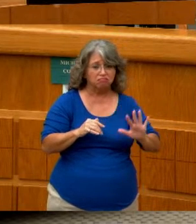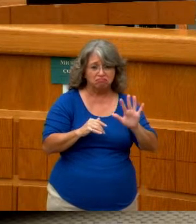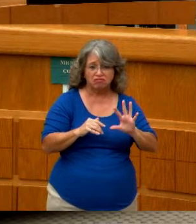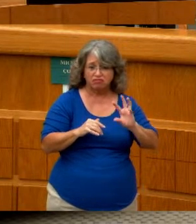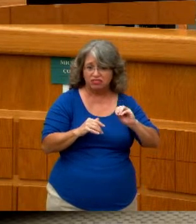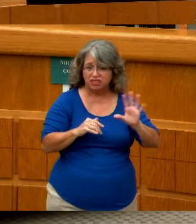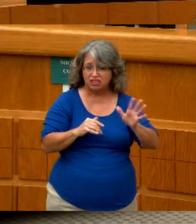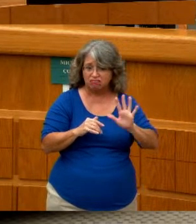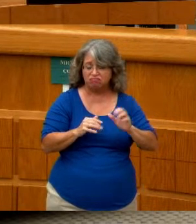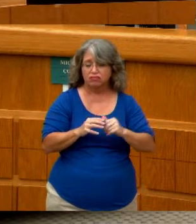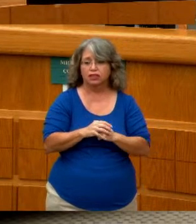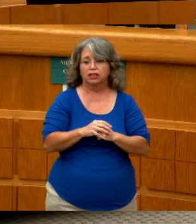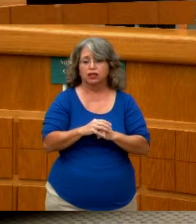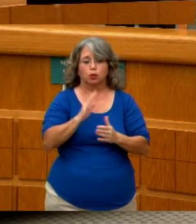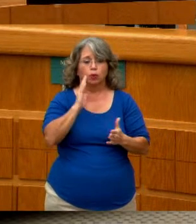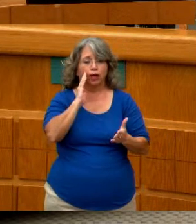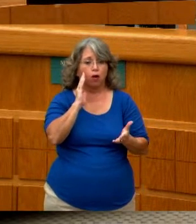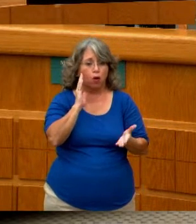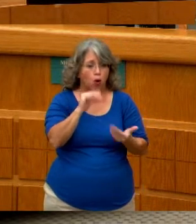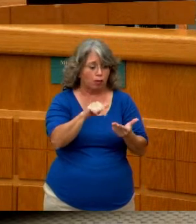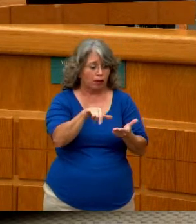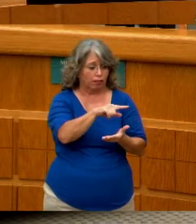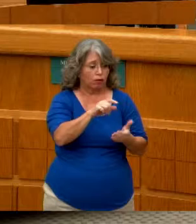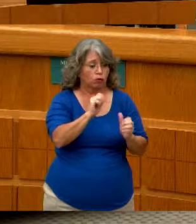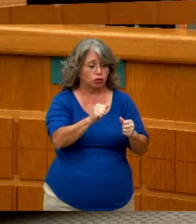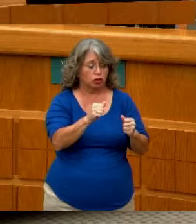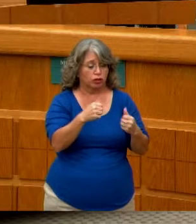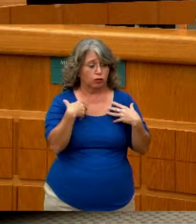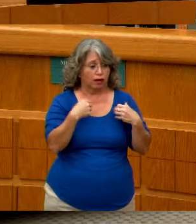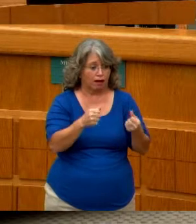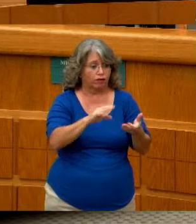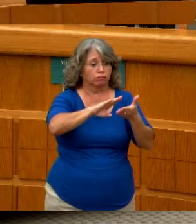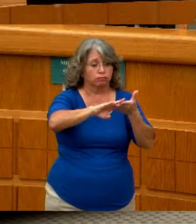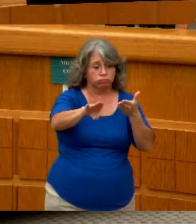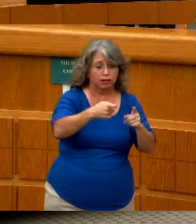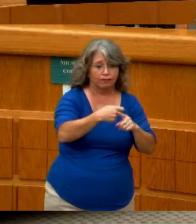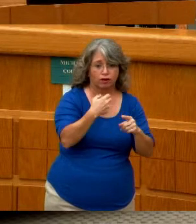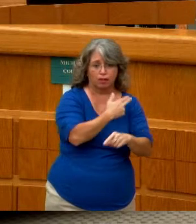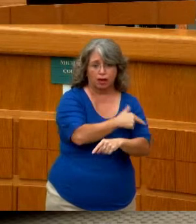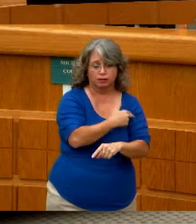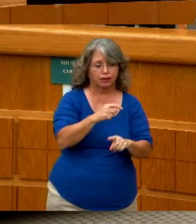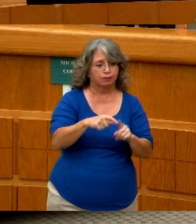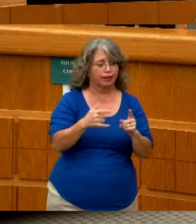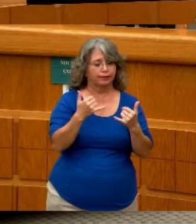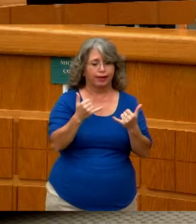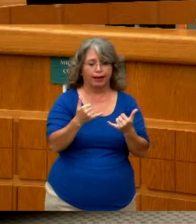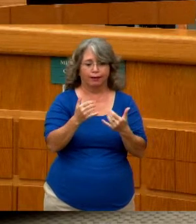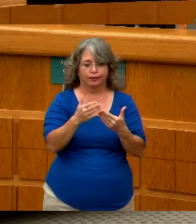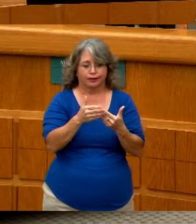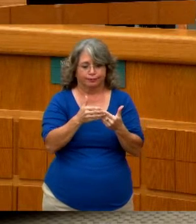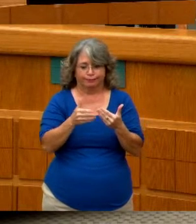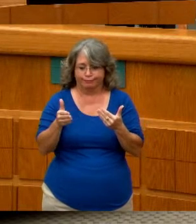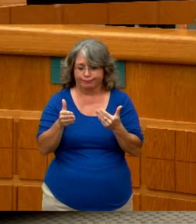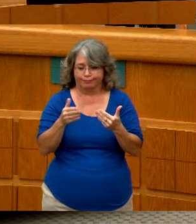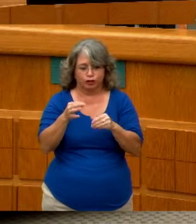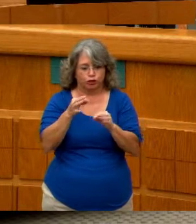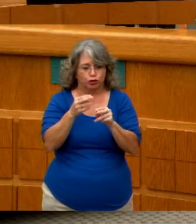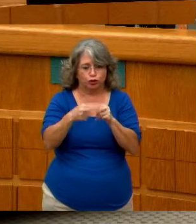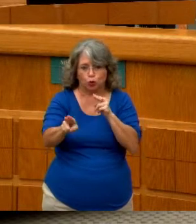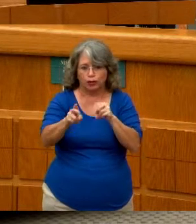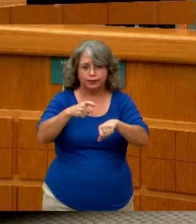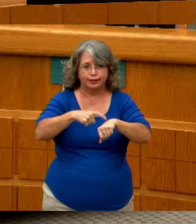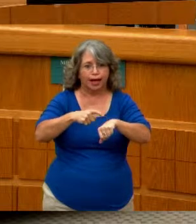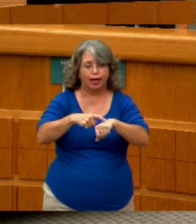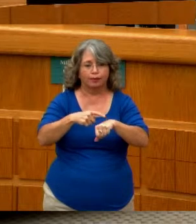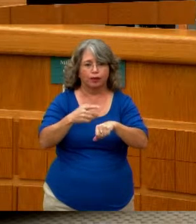cases, and so we were hoping that we could get like everybody or as many people, recovered completely and out of the hospital. And now